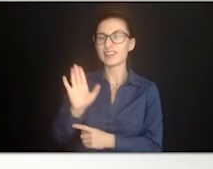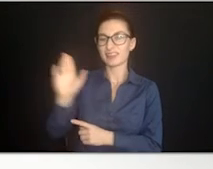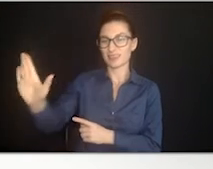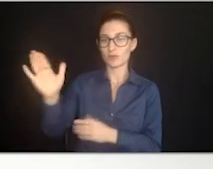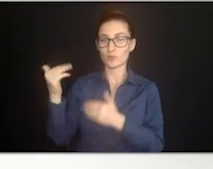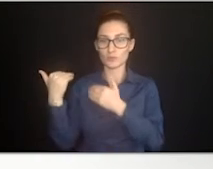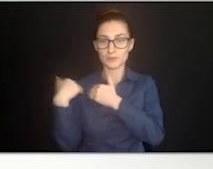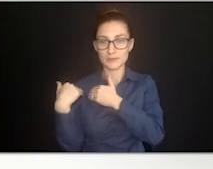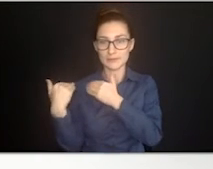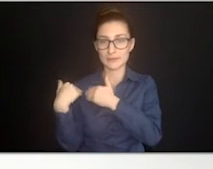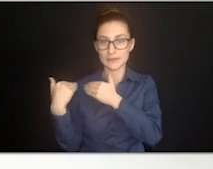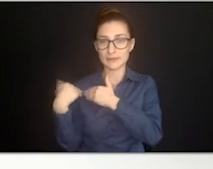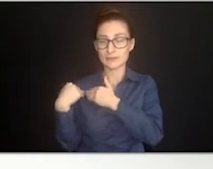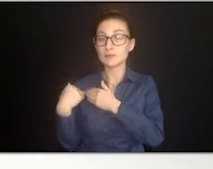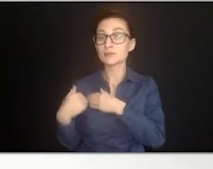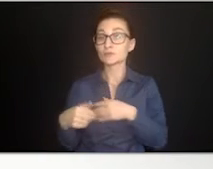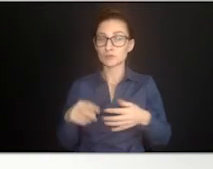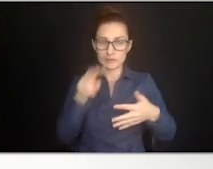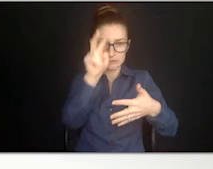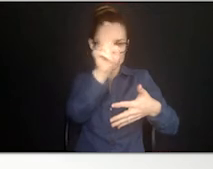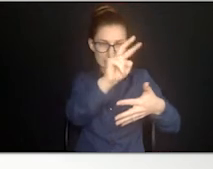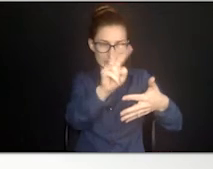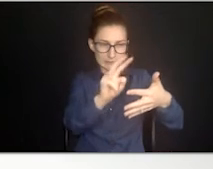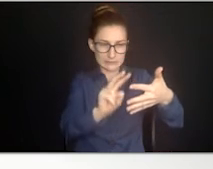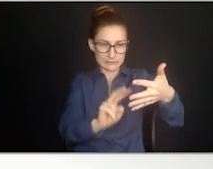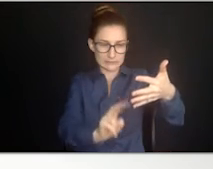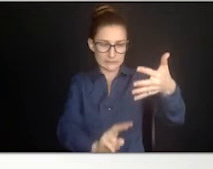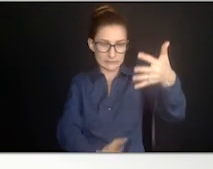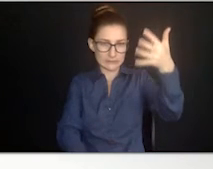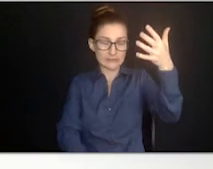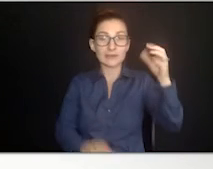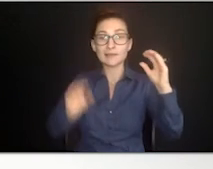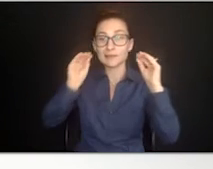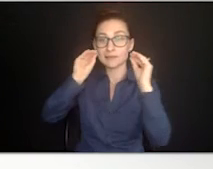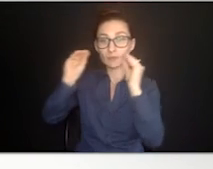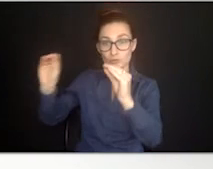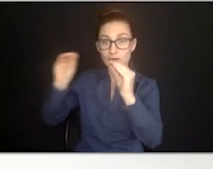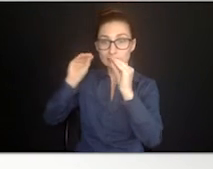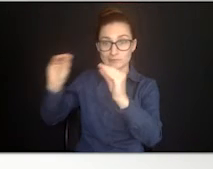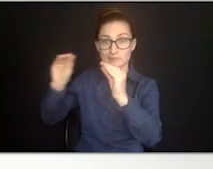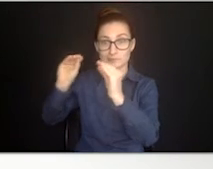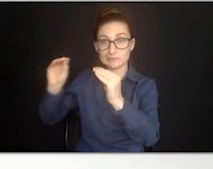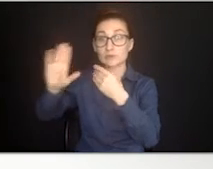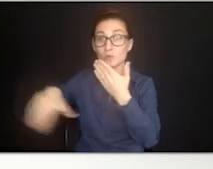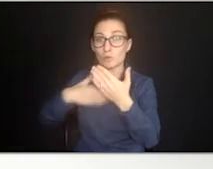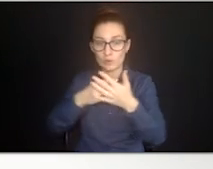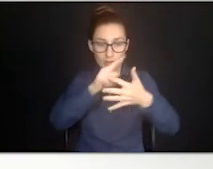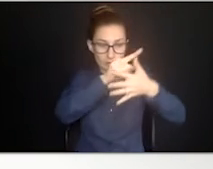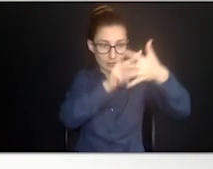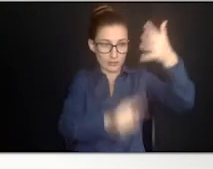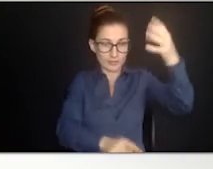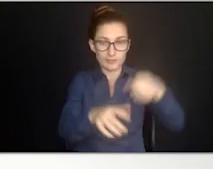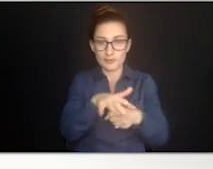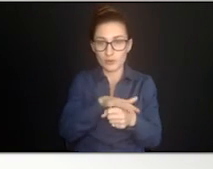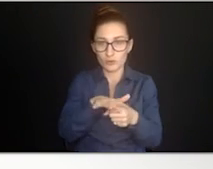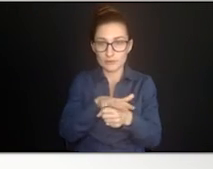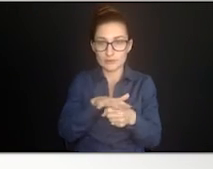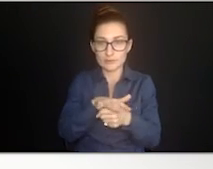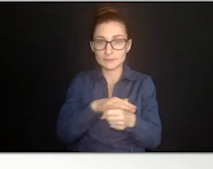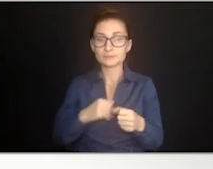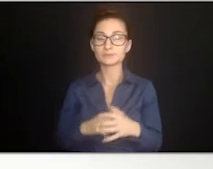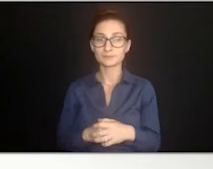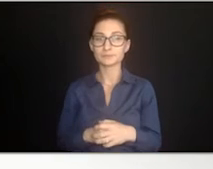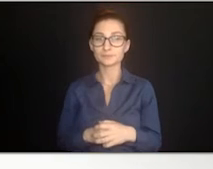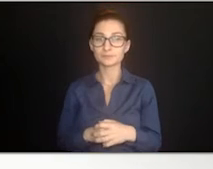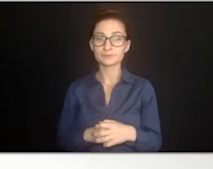impaired to look at, assess, and instruct in all of these areas.